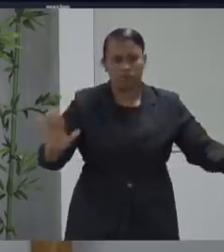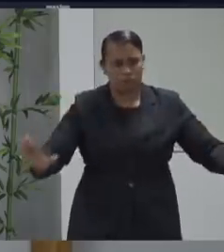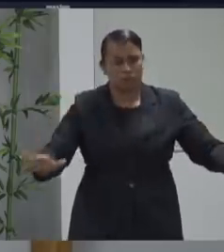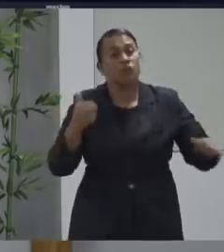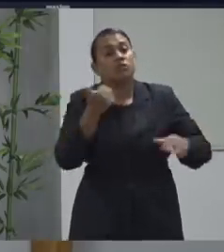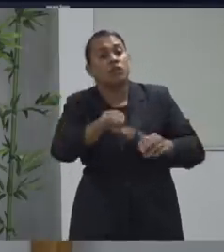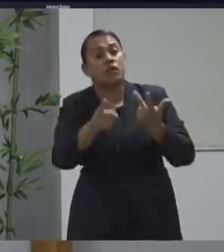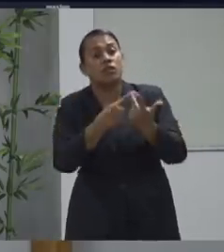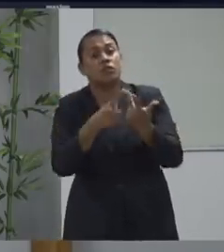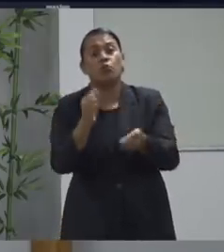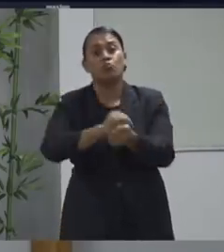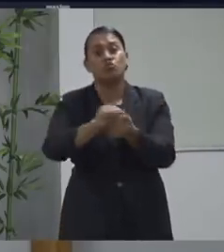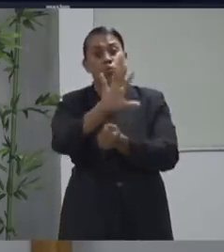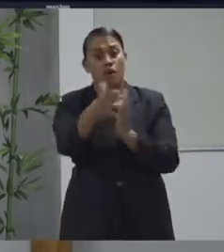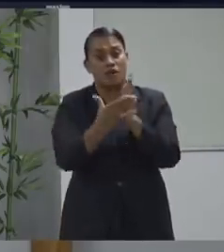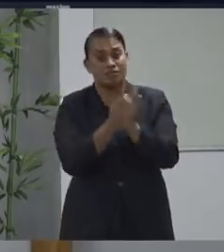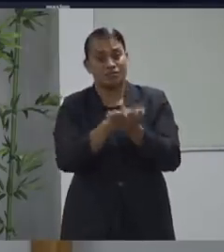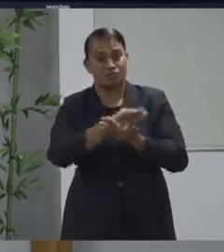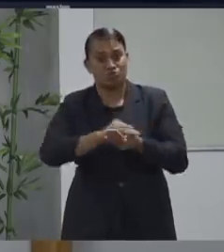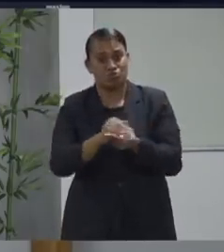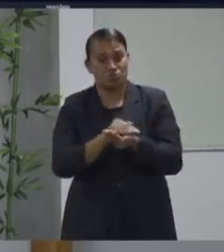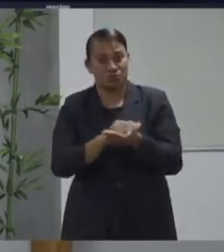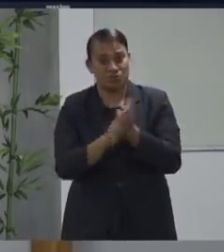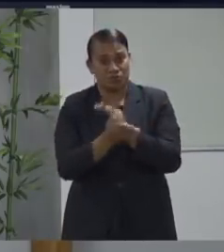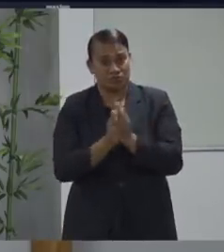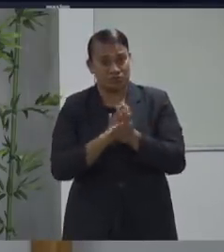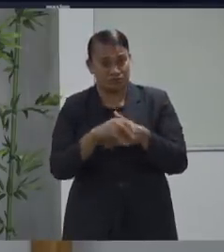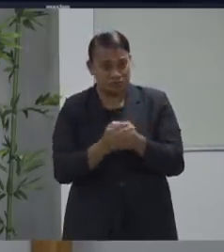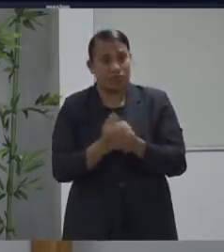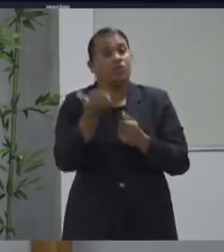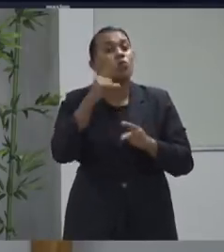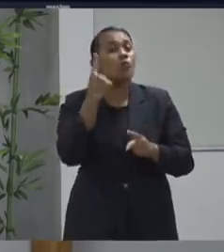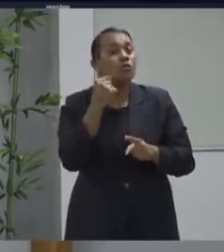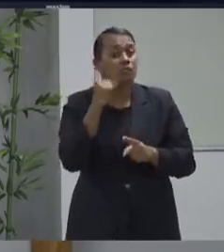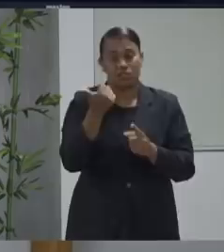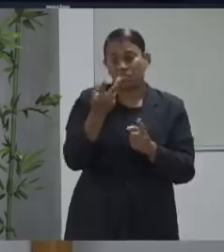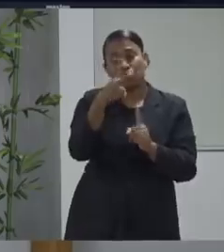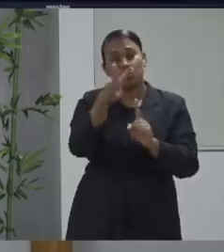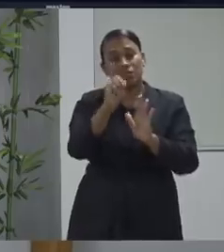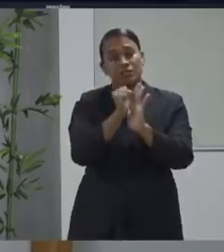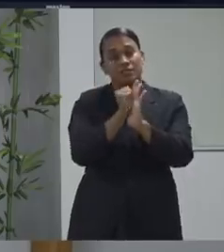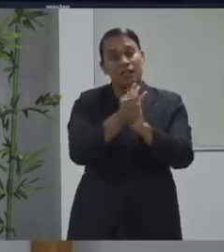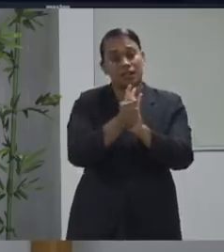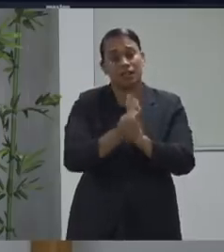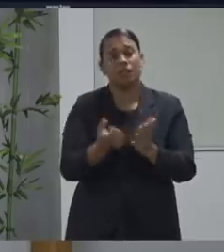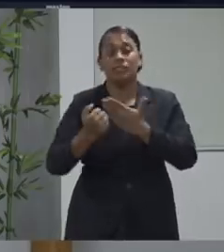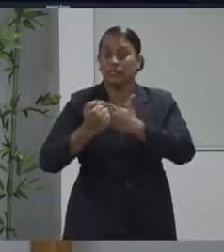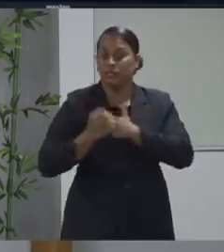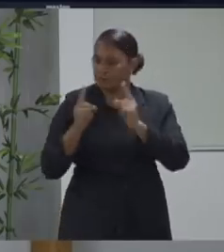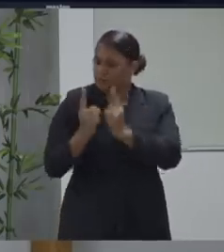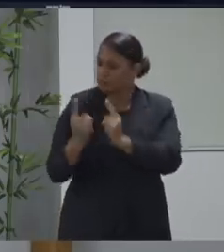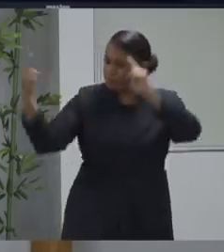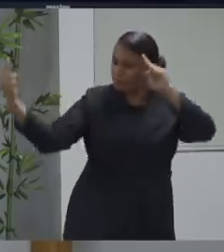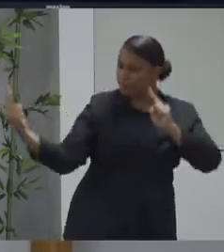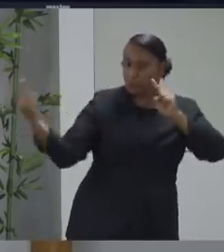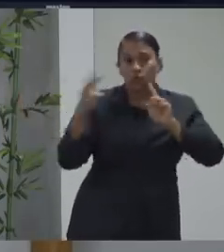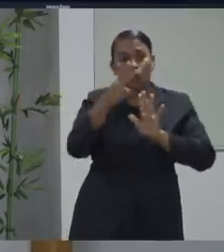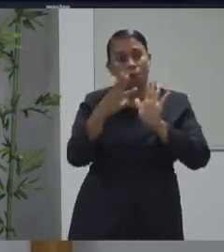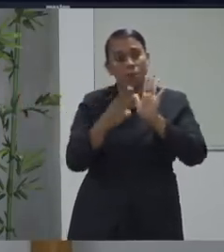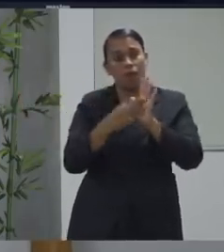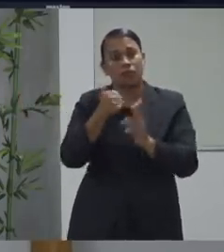your hands with soap and water for 20 seconds and keep a safe distance between yourself and all other